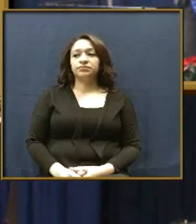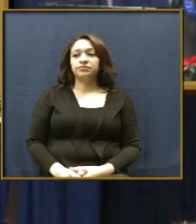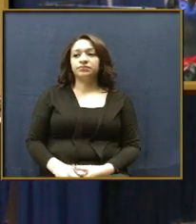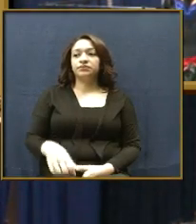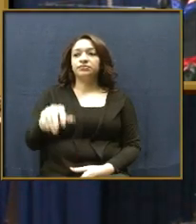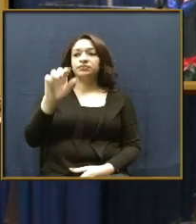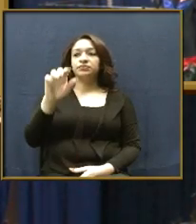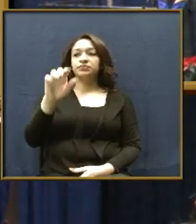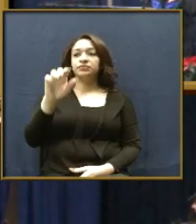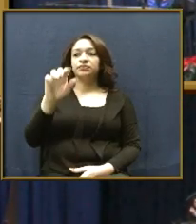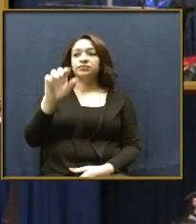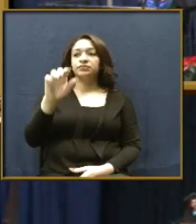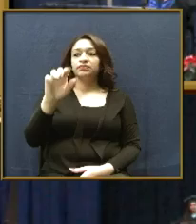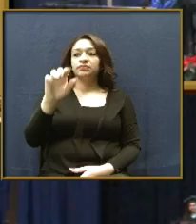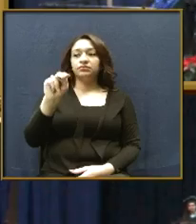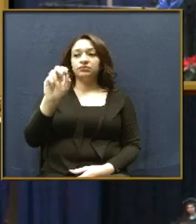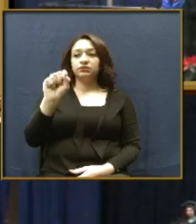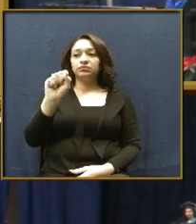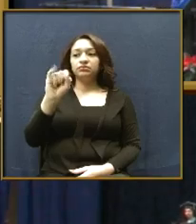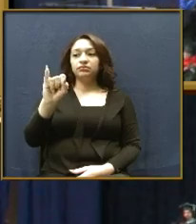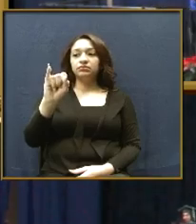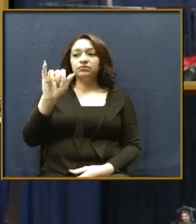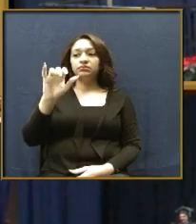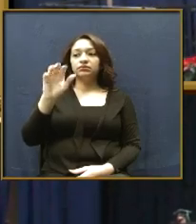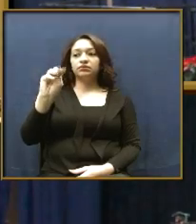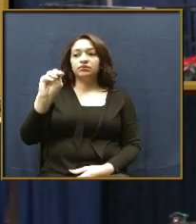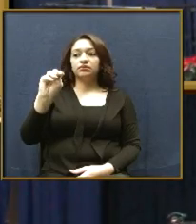Lindsay Elise Kappa Phi.